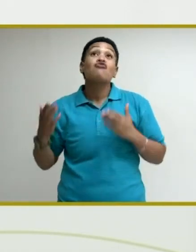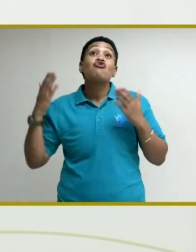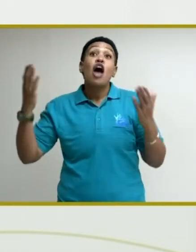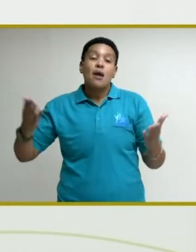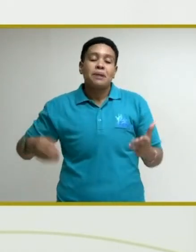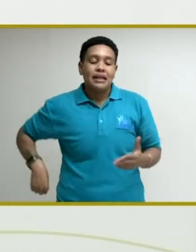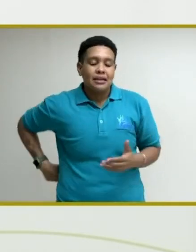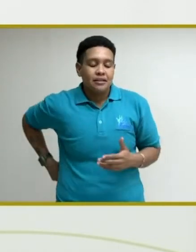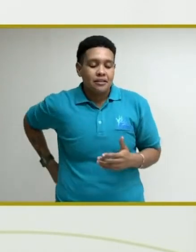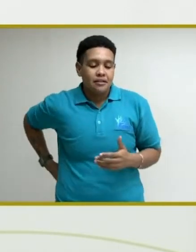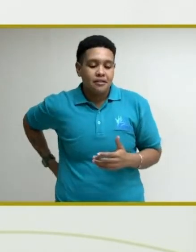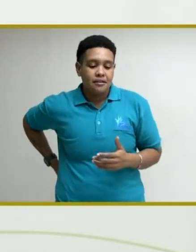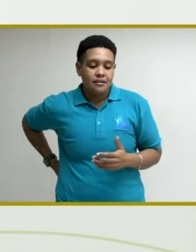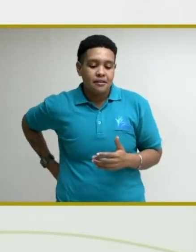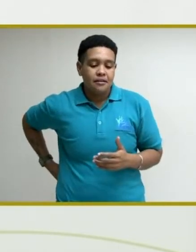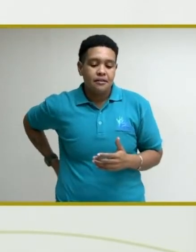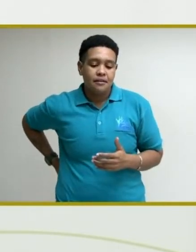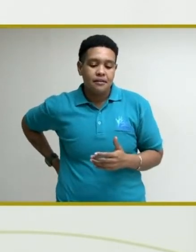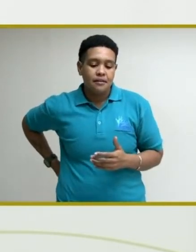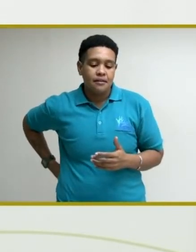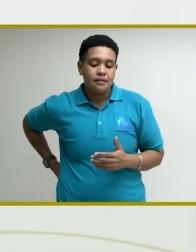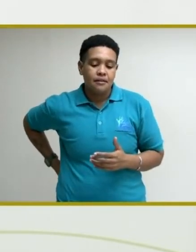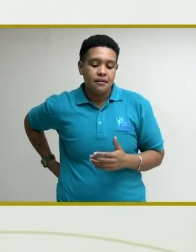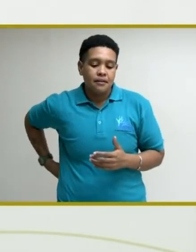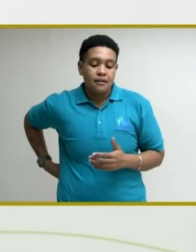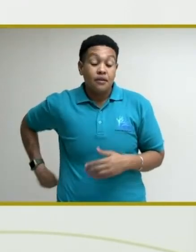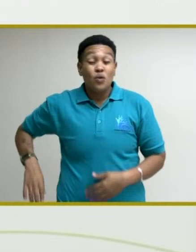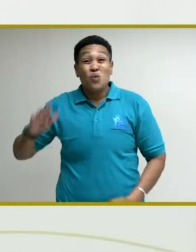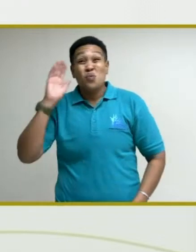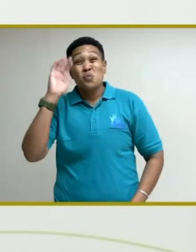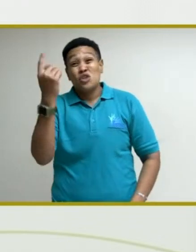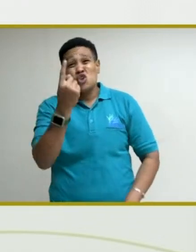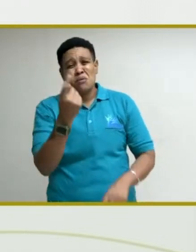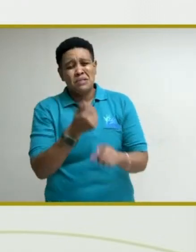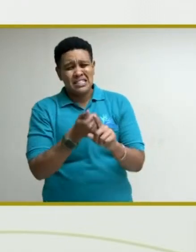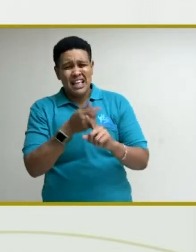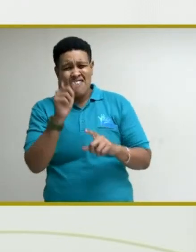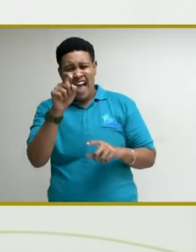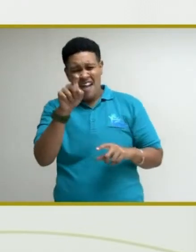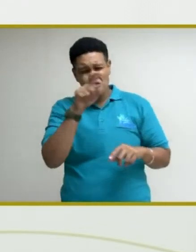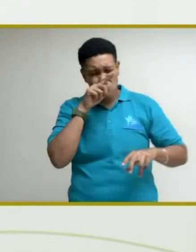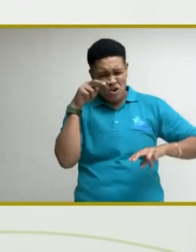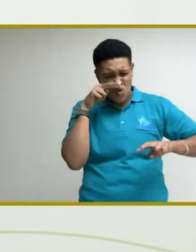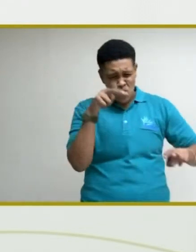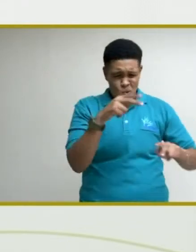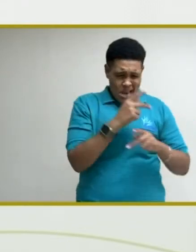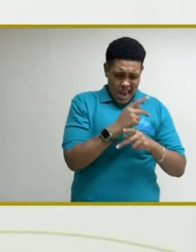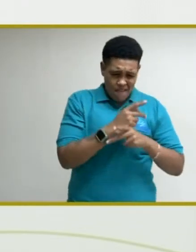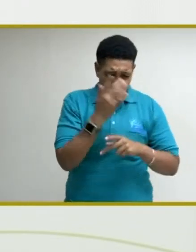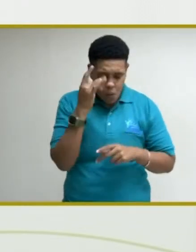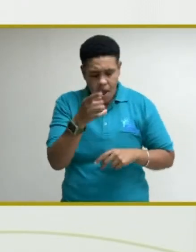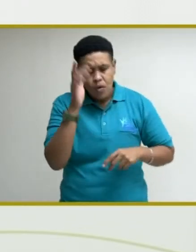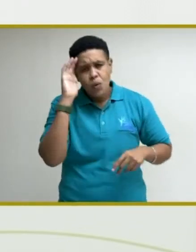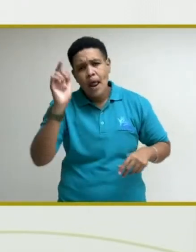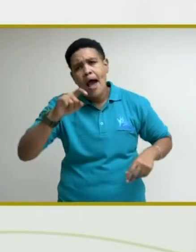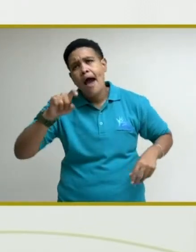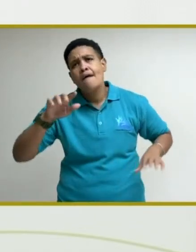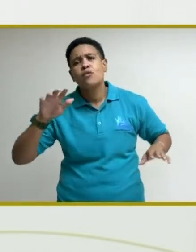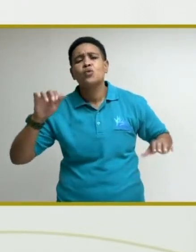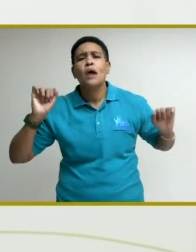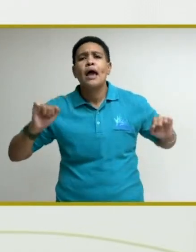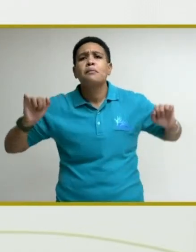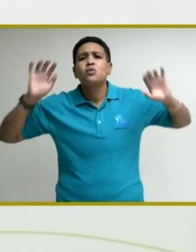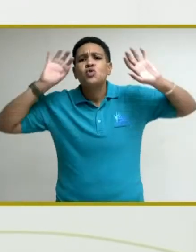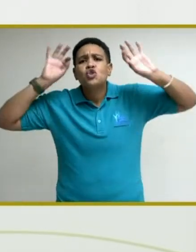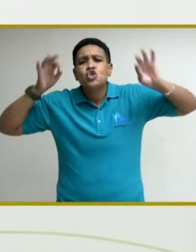recommendation, it is going to be something that has to be looked at carefully, because then you would have to be able to